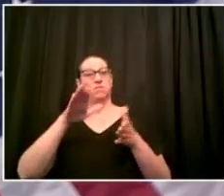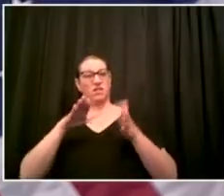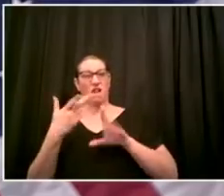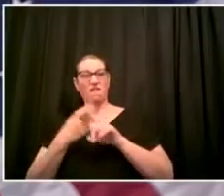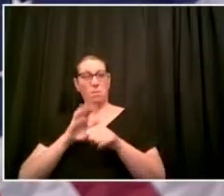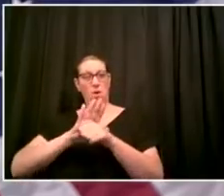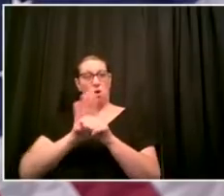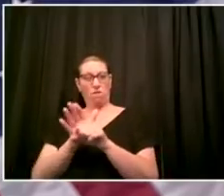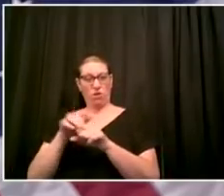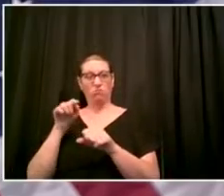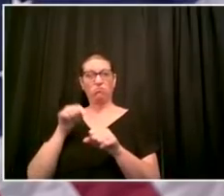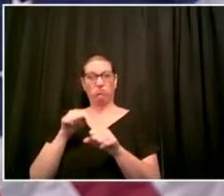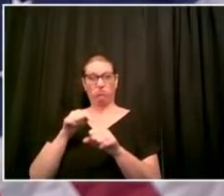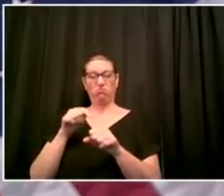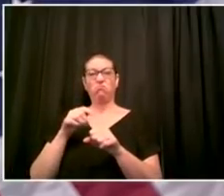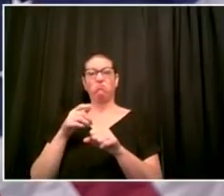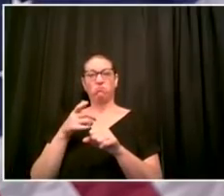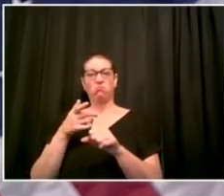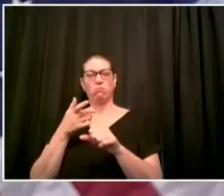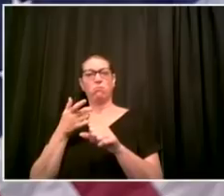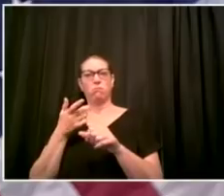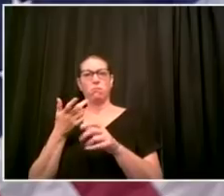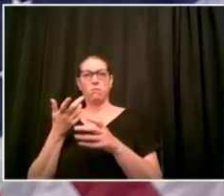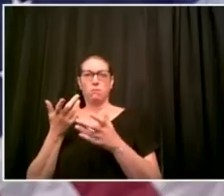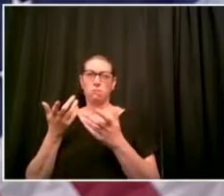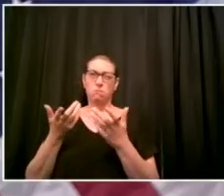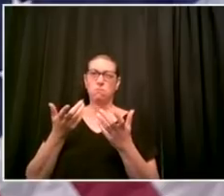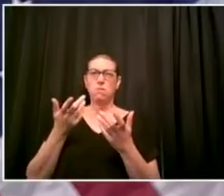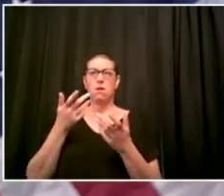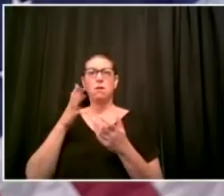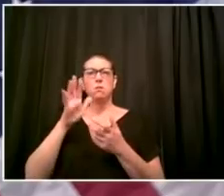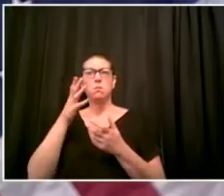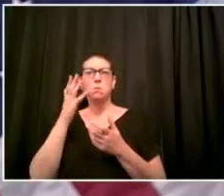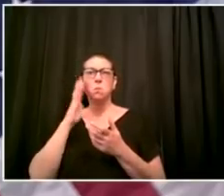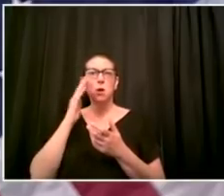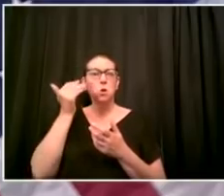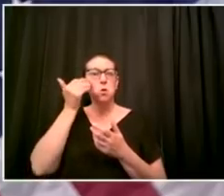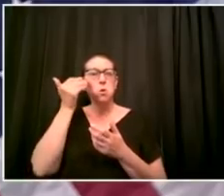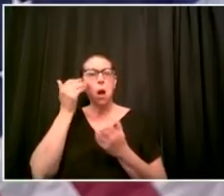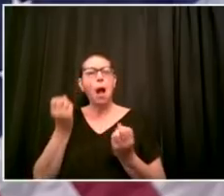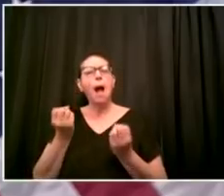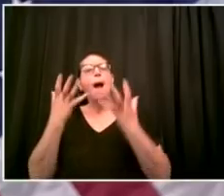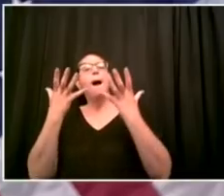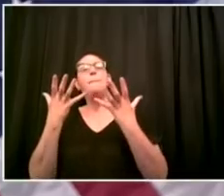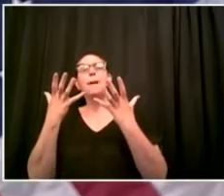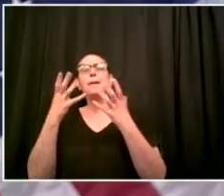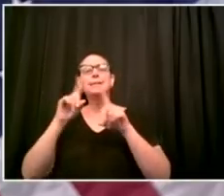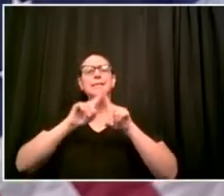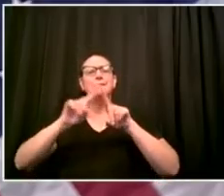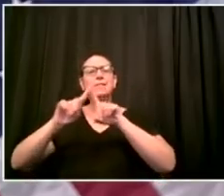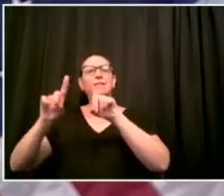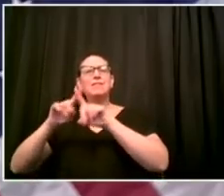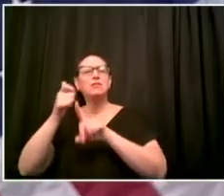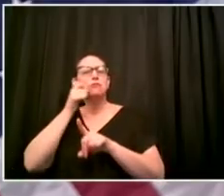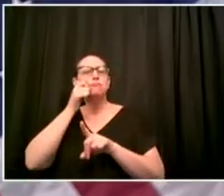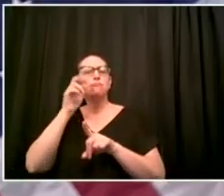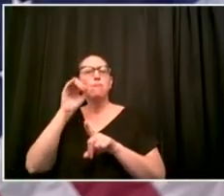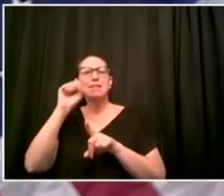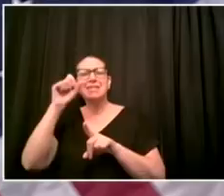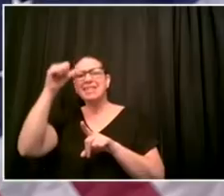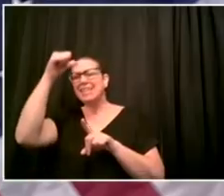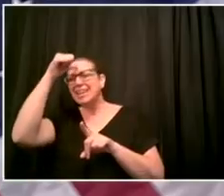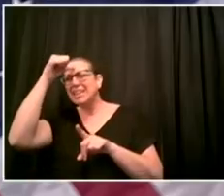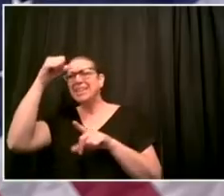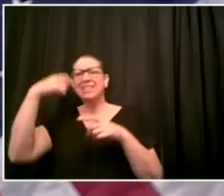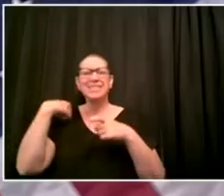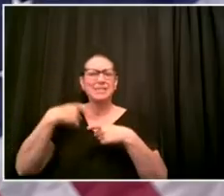community-wise, like Bangladesh, Indian, Hispanic, do you have any statistic? Do I have, I'm sorry, Abu,